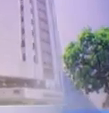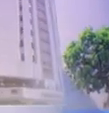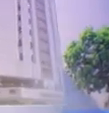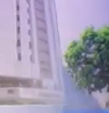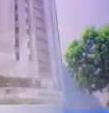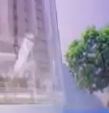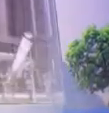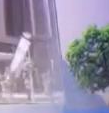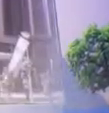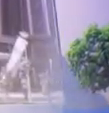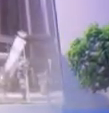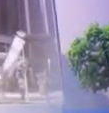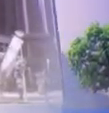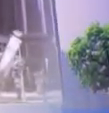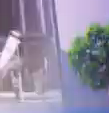dream.